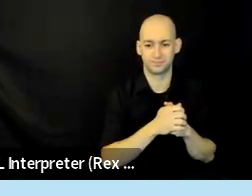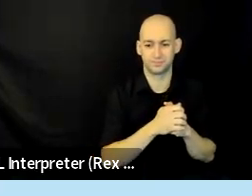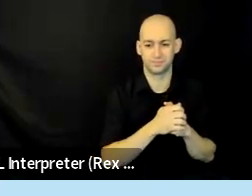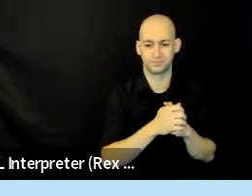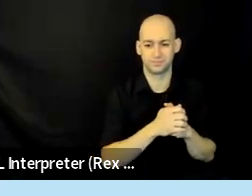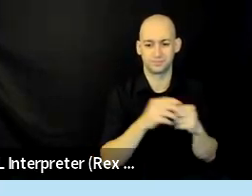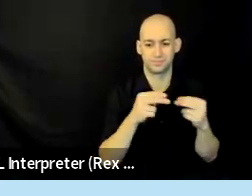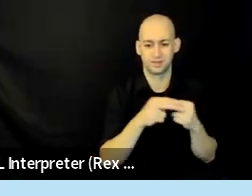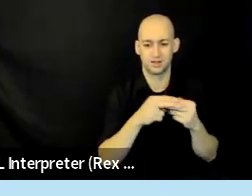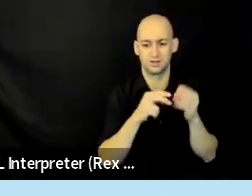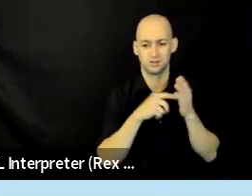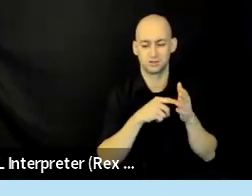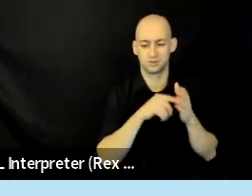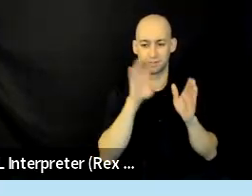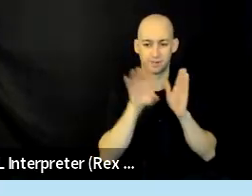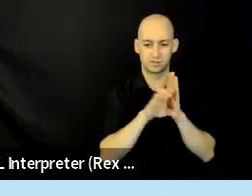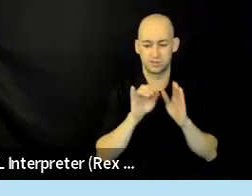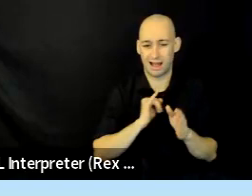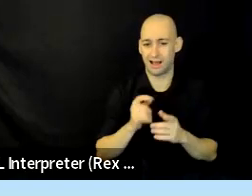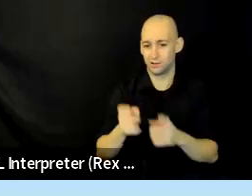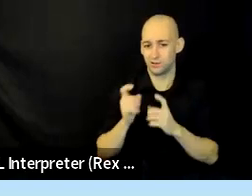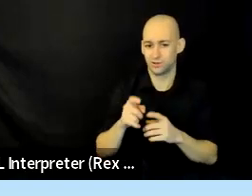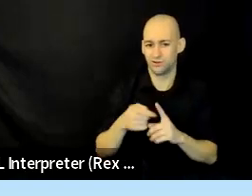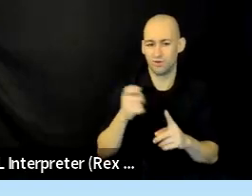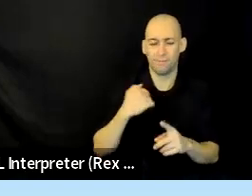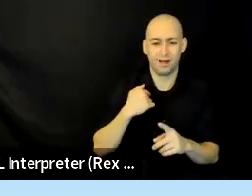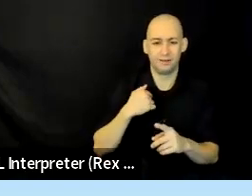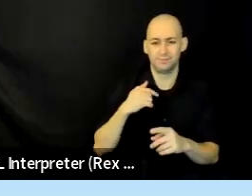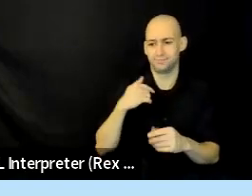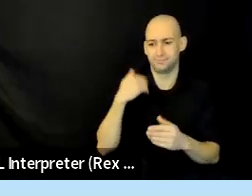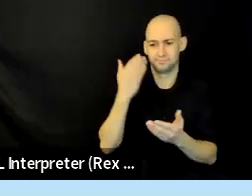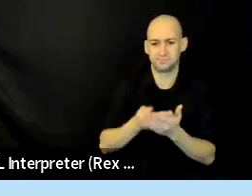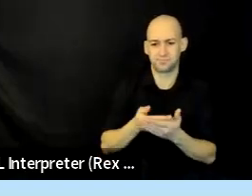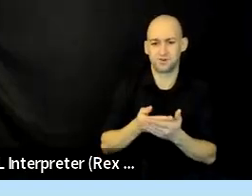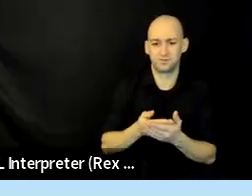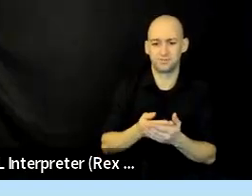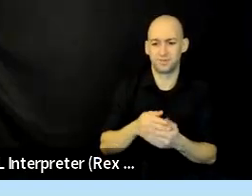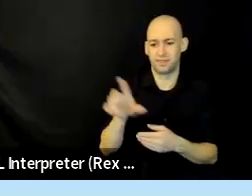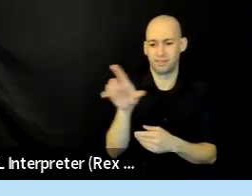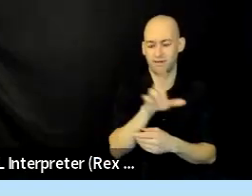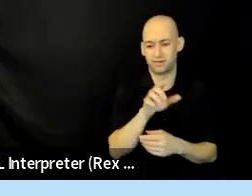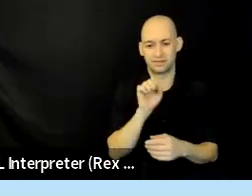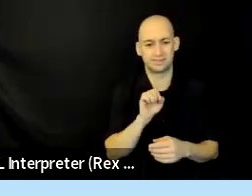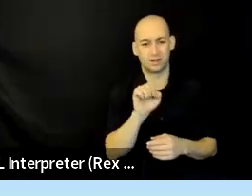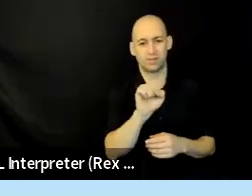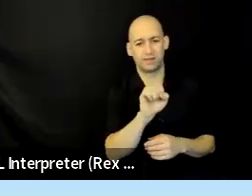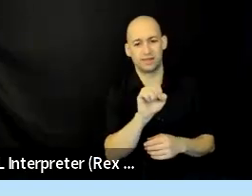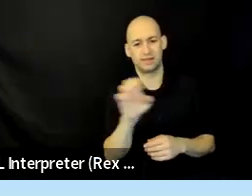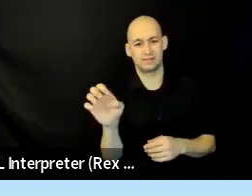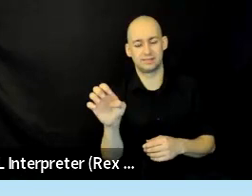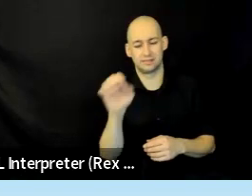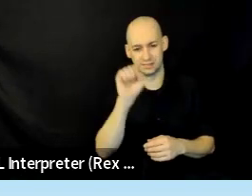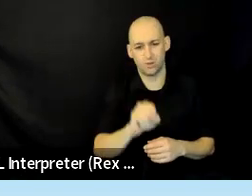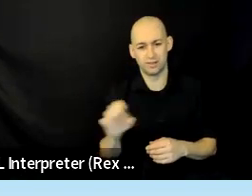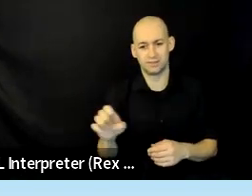This slide shows the pictures that I took during my site visit. The picture on the left is looking southeast towards the US